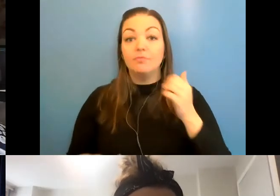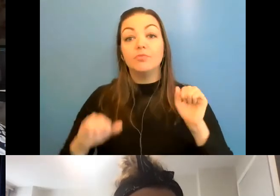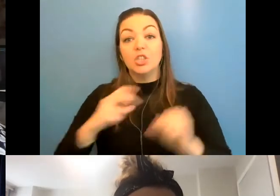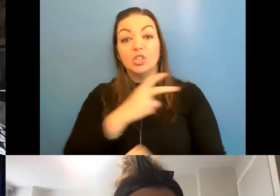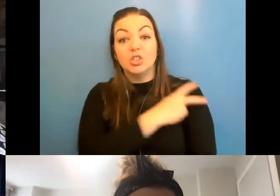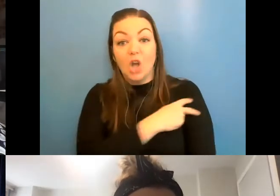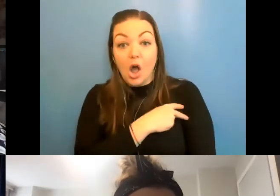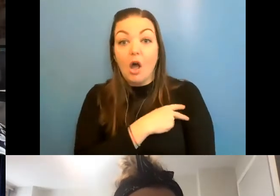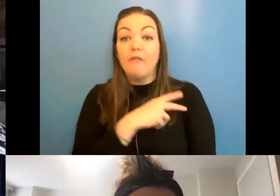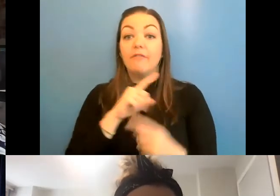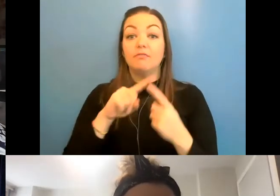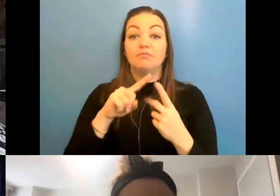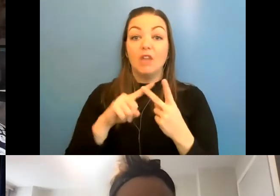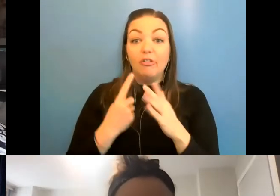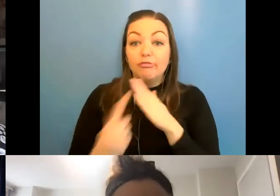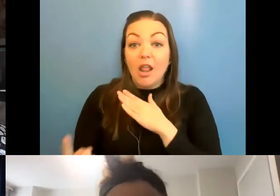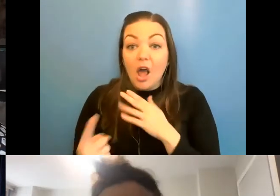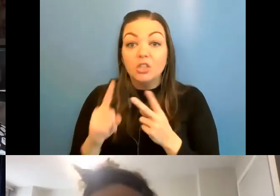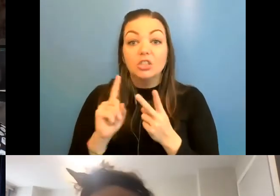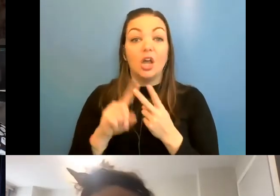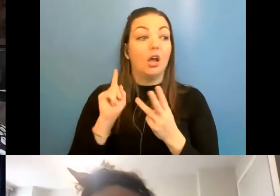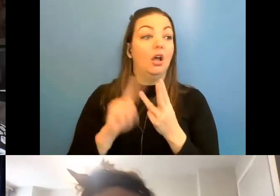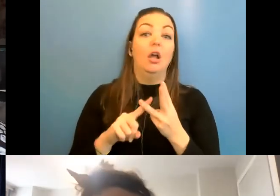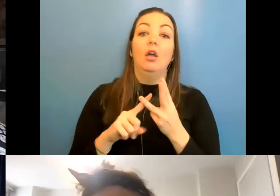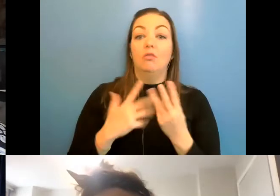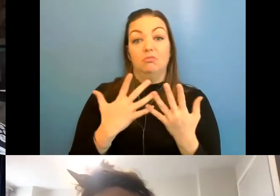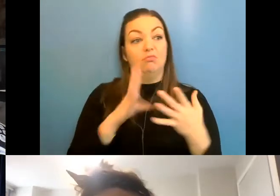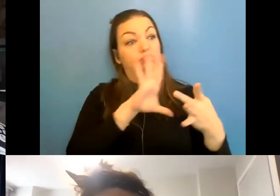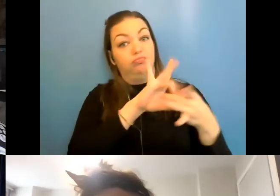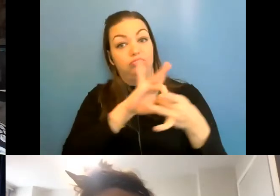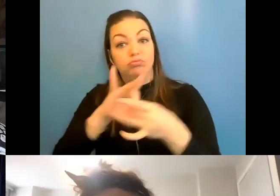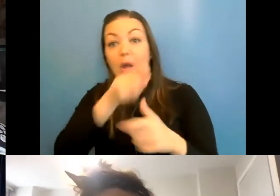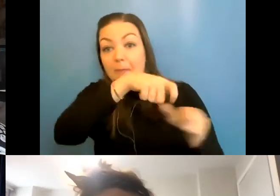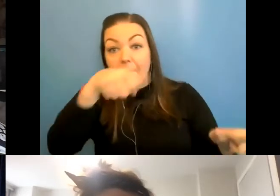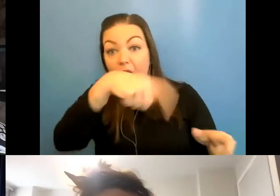staff and freelancers and a range of people that we work with, the